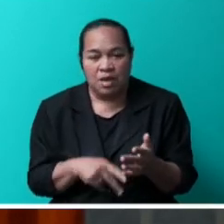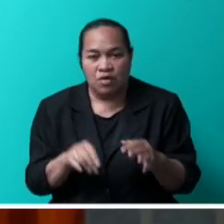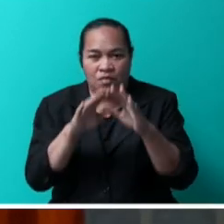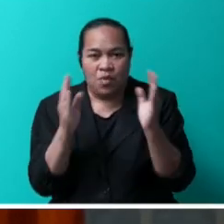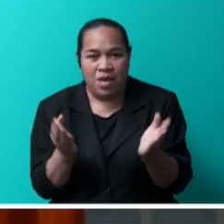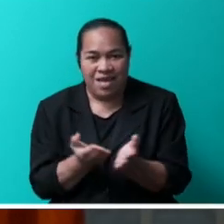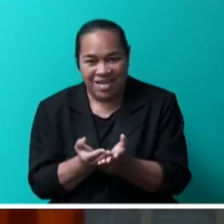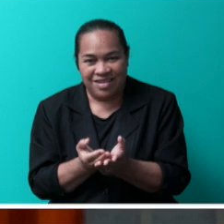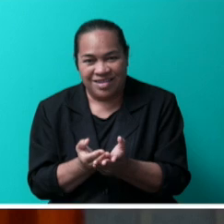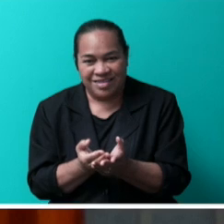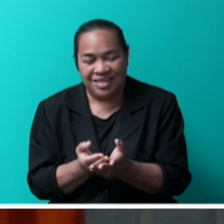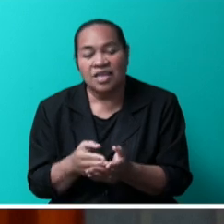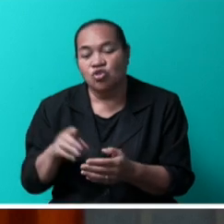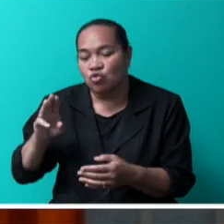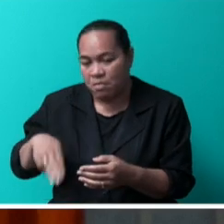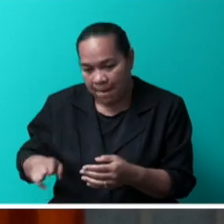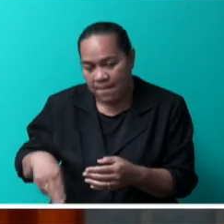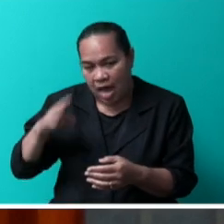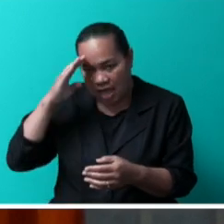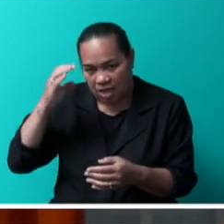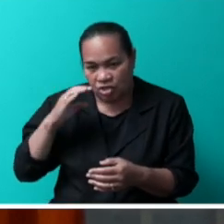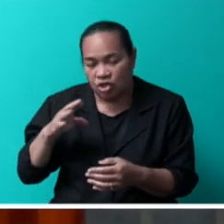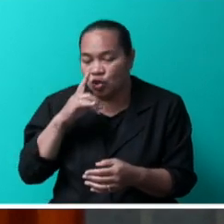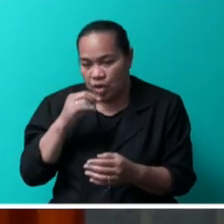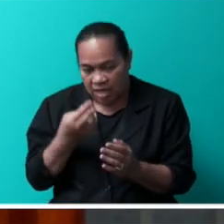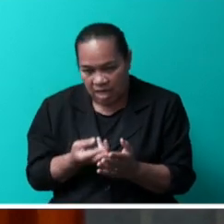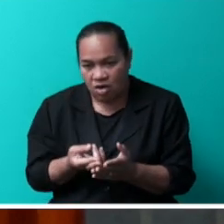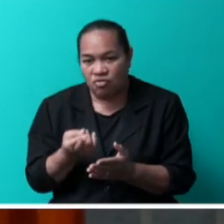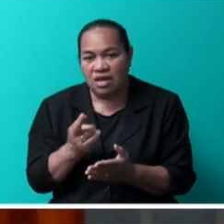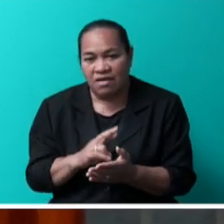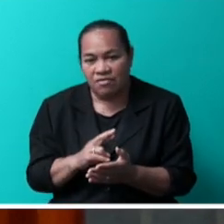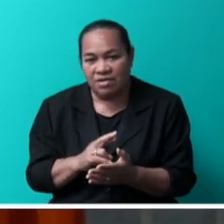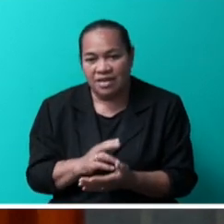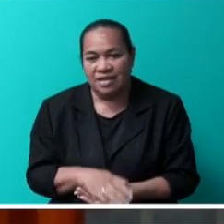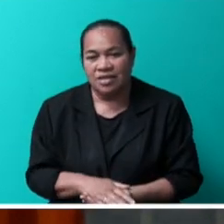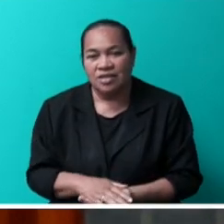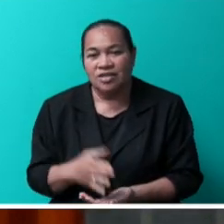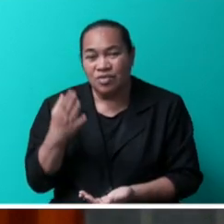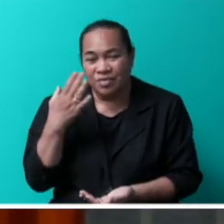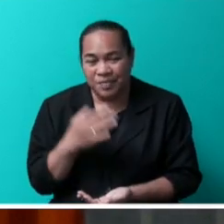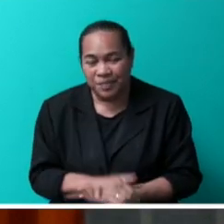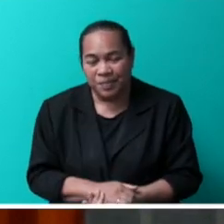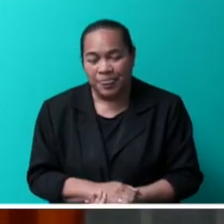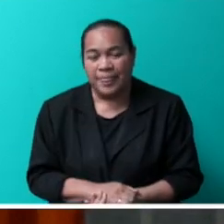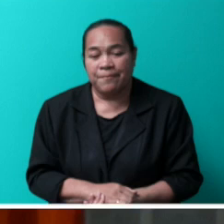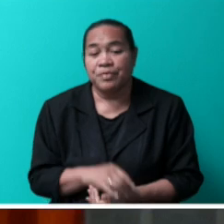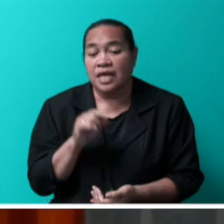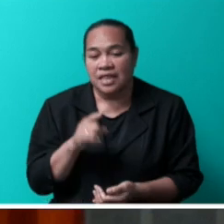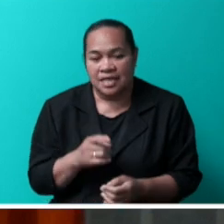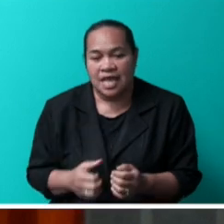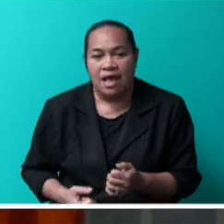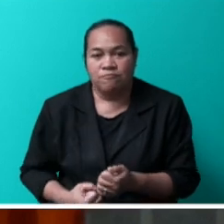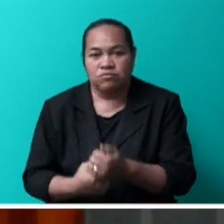aid member countries in their recovery efforts. This greatly boosted the level